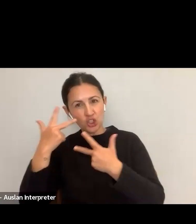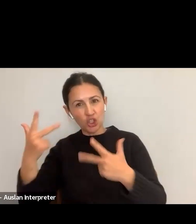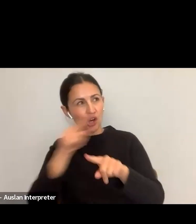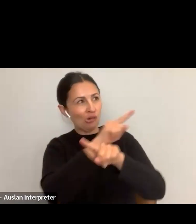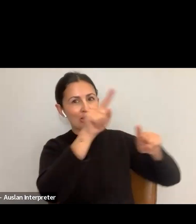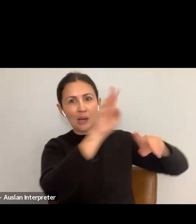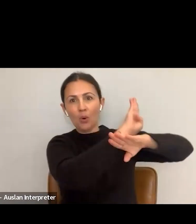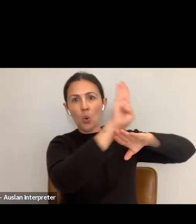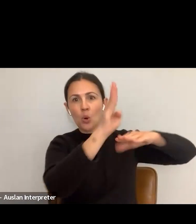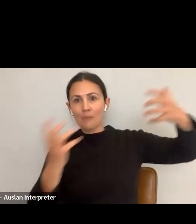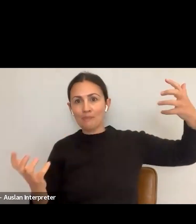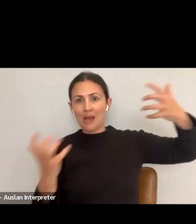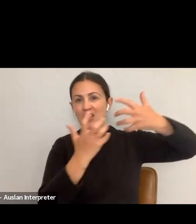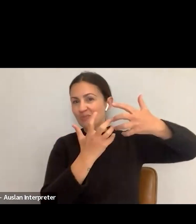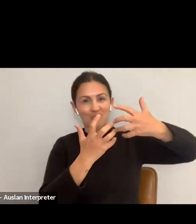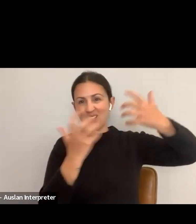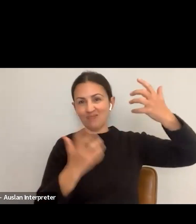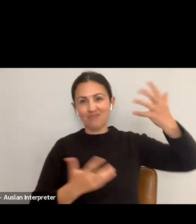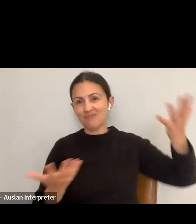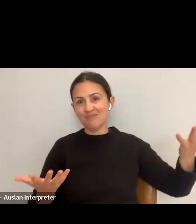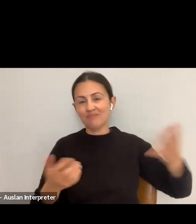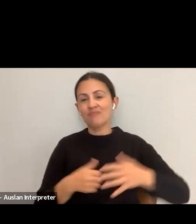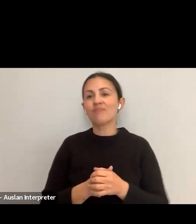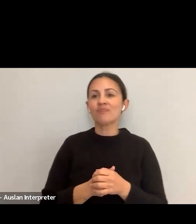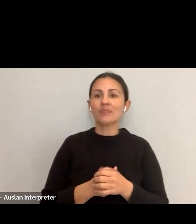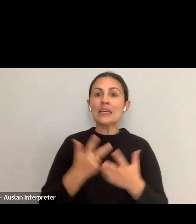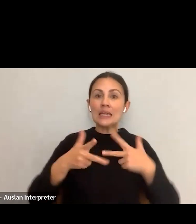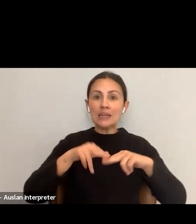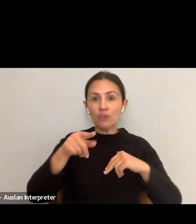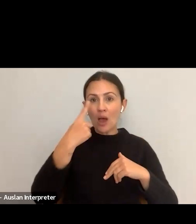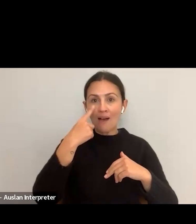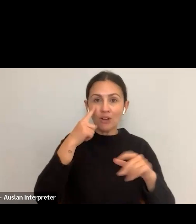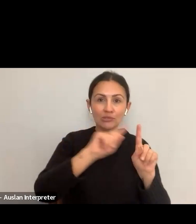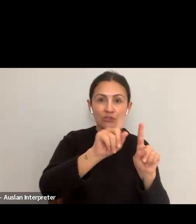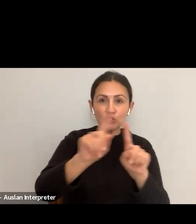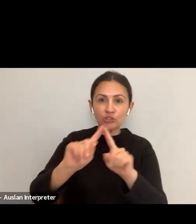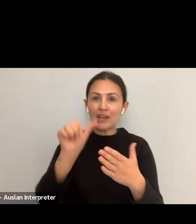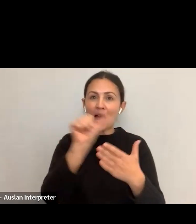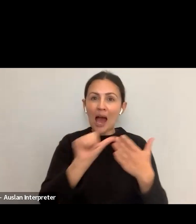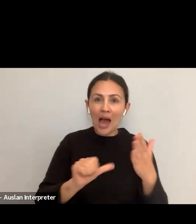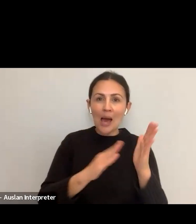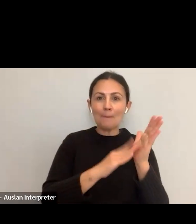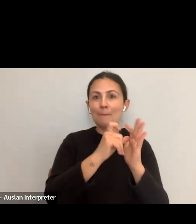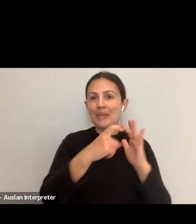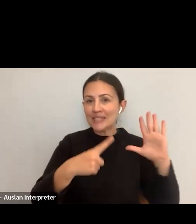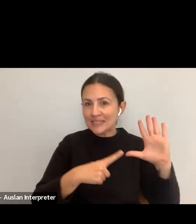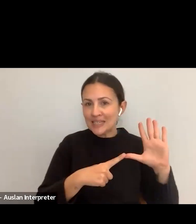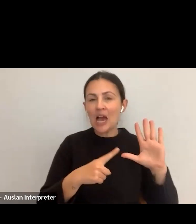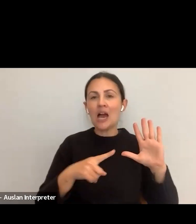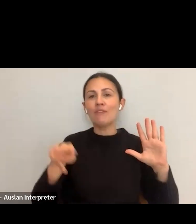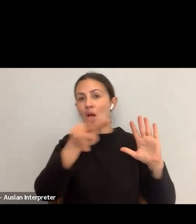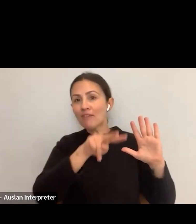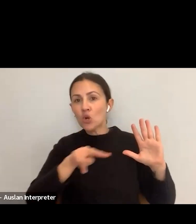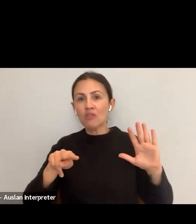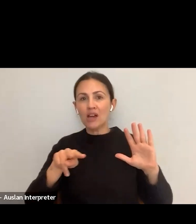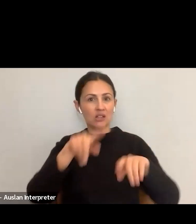media and the content of art, then you can actually sort of, through my experience, see actually what's going on here.